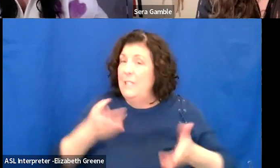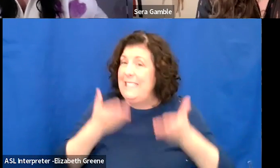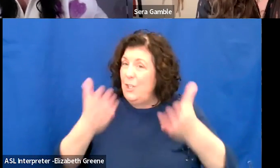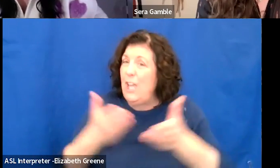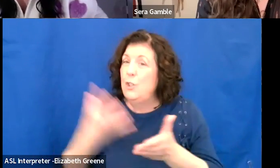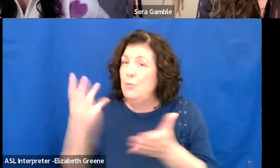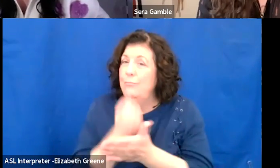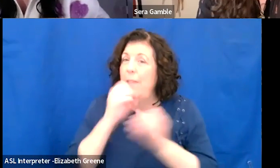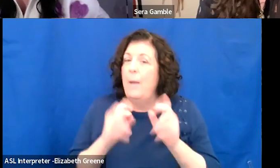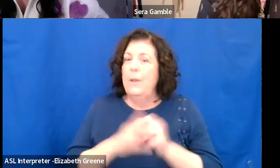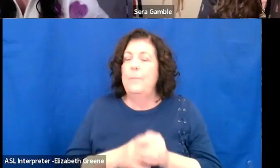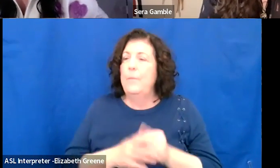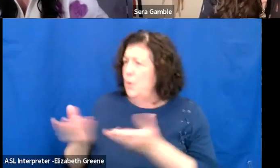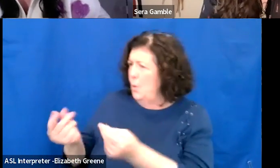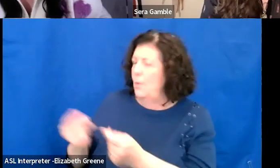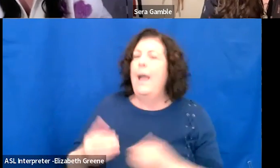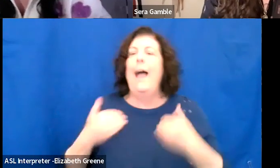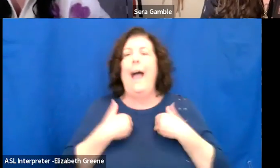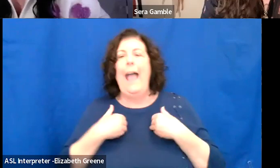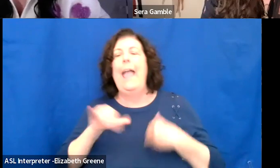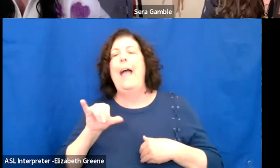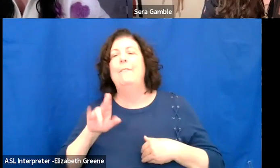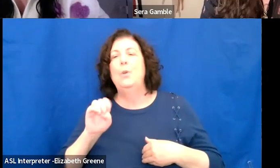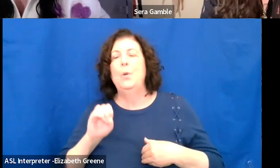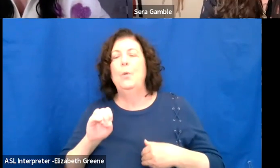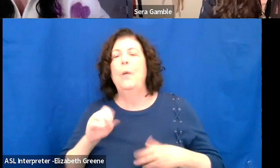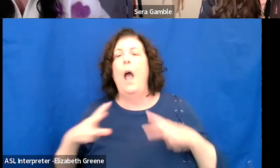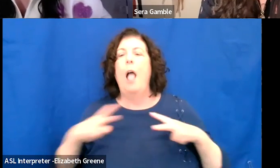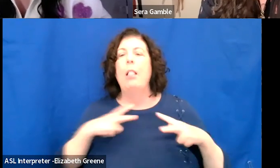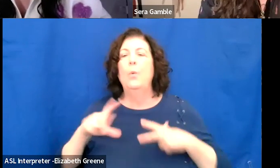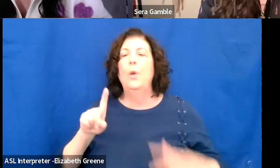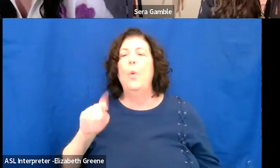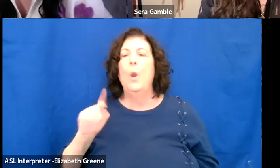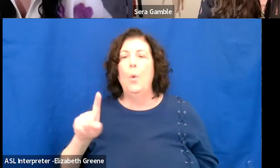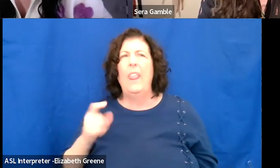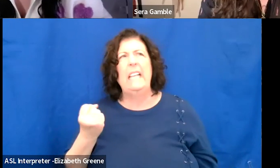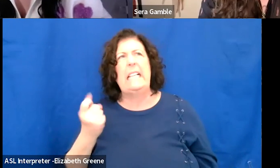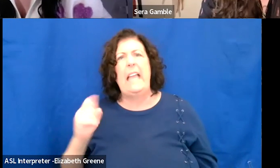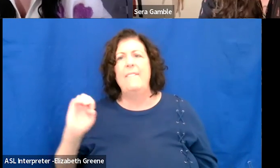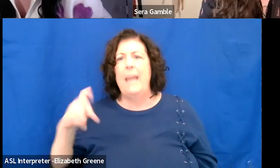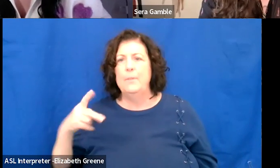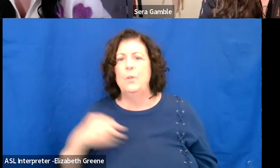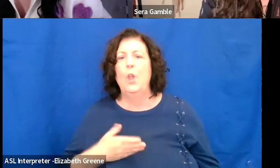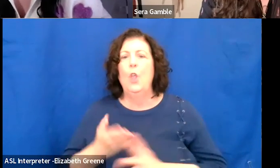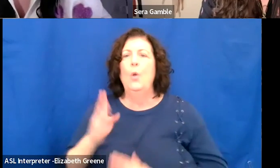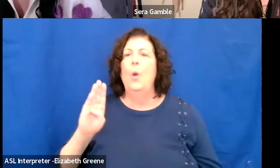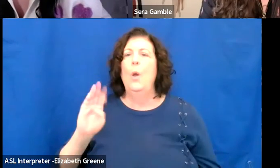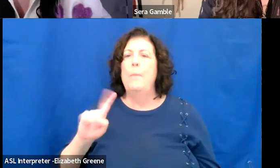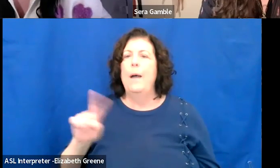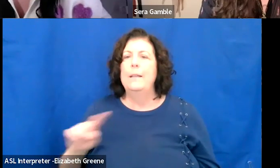Oh, I have a YouTube. I have a Hollywood 101 on YouTube. It's like 11 episodes, I think, that I did through BuzzFeed's Better